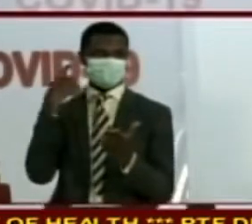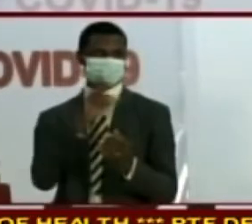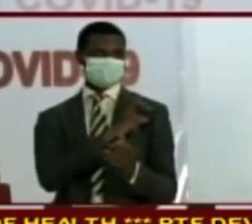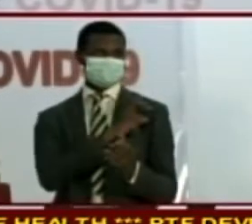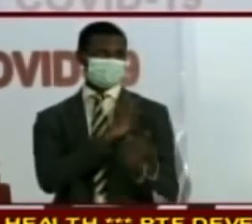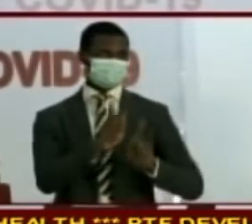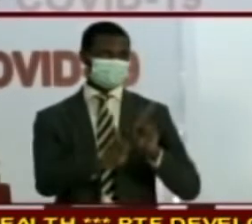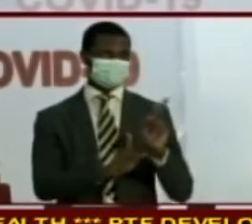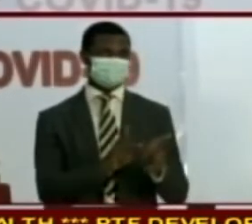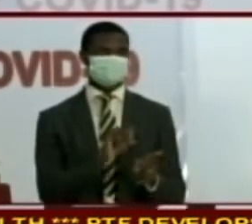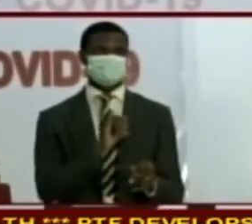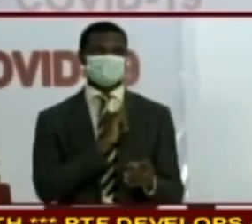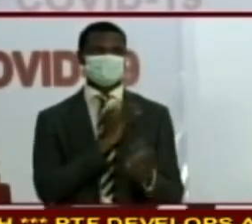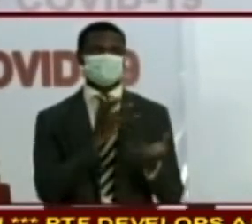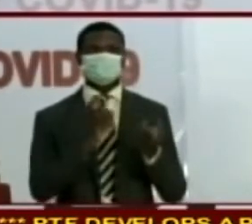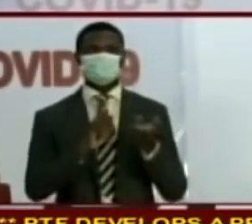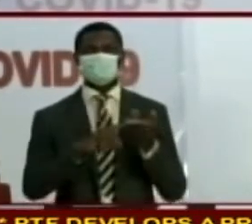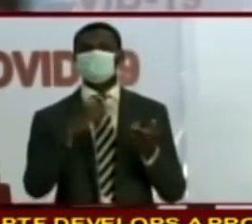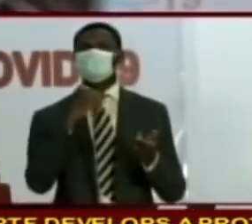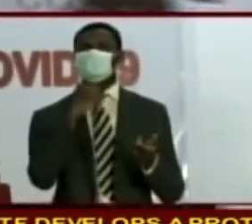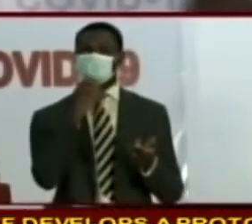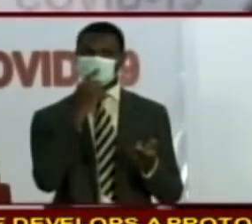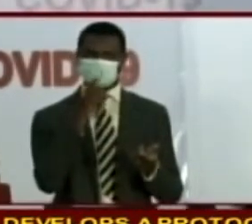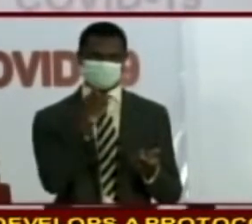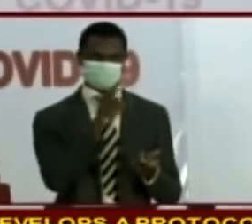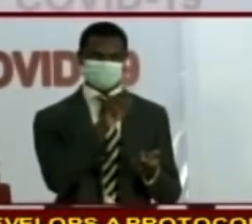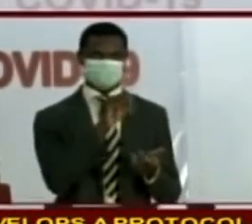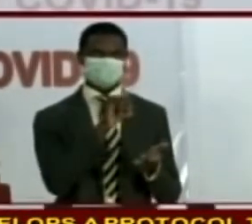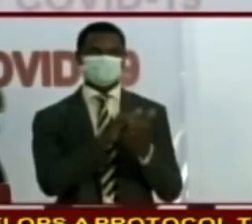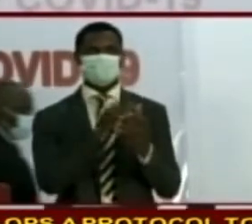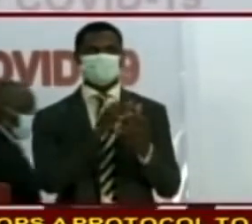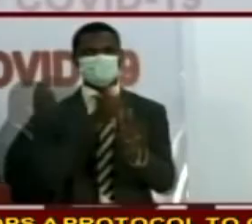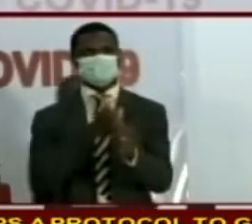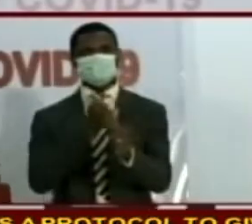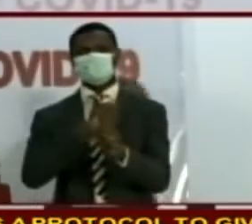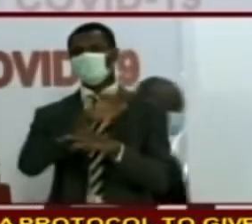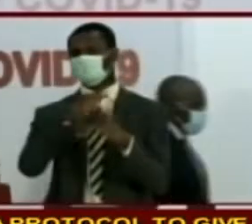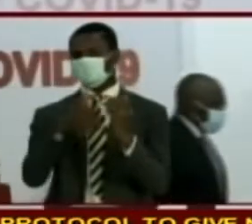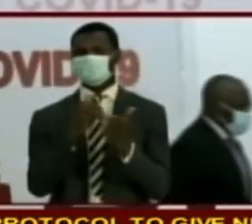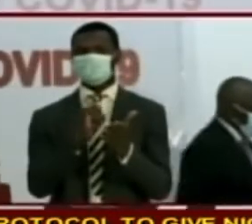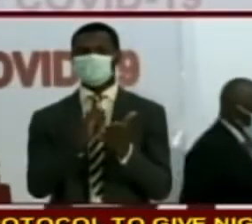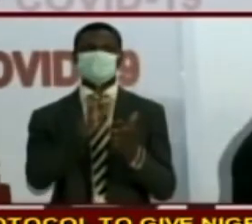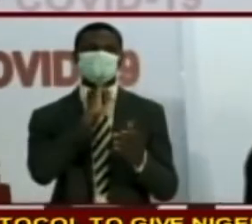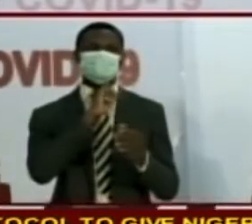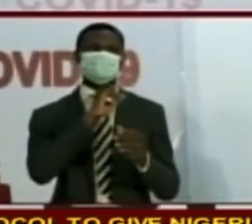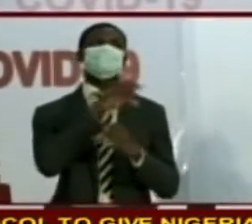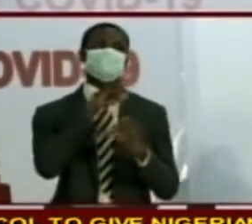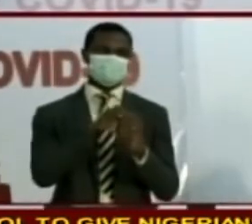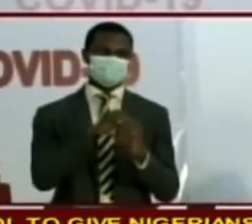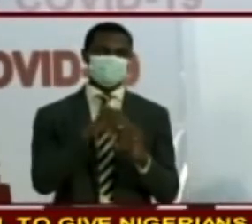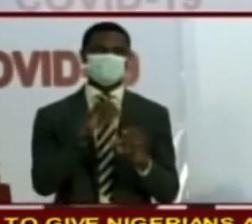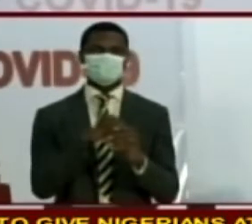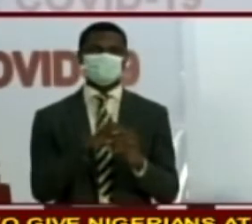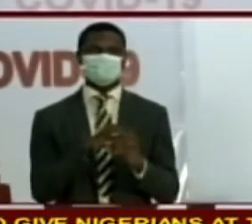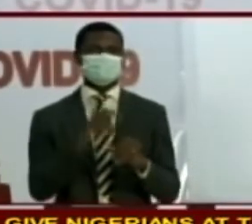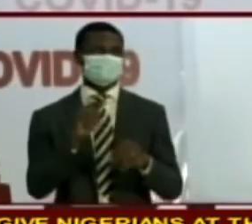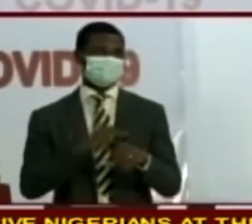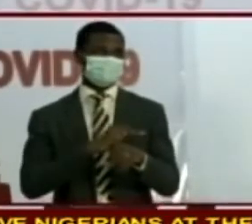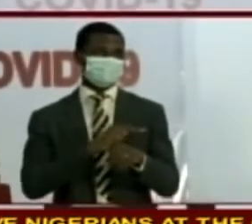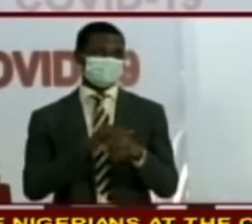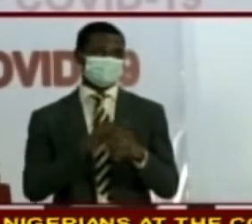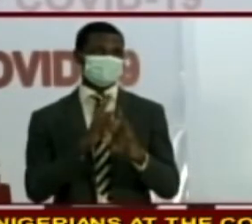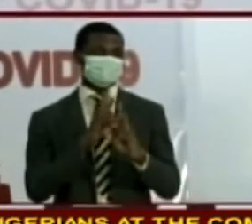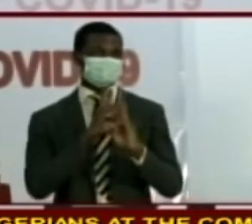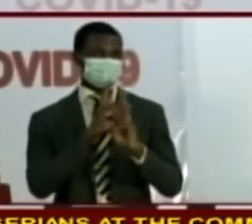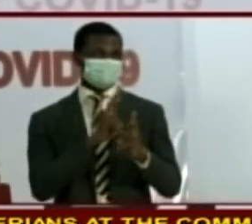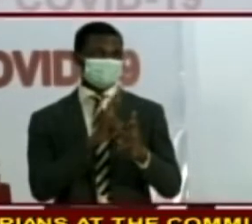I want to assure you that everybody that is involved in this national response, either as